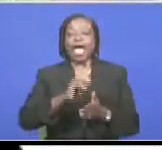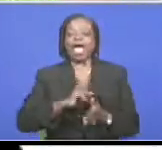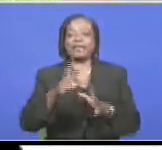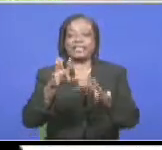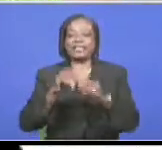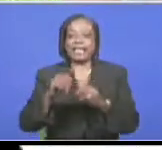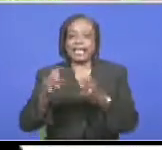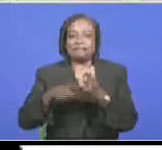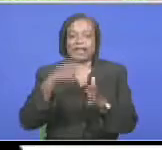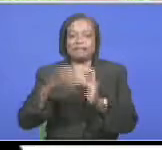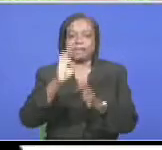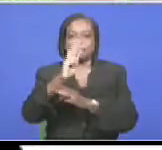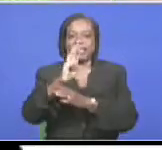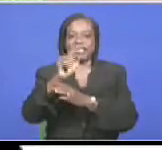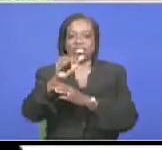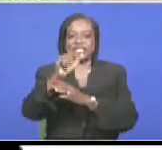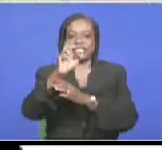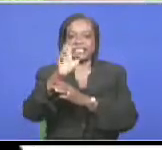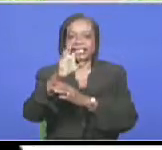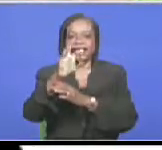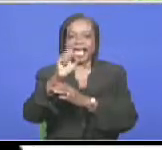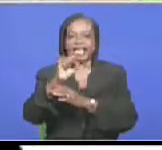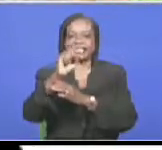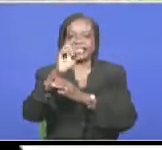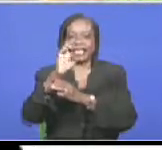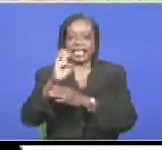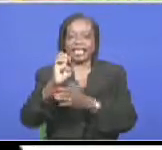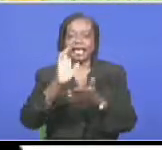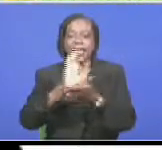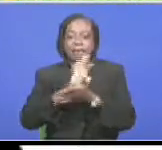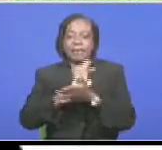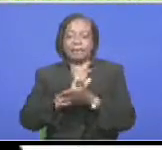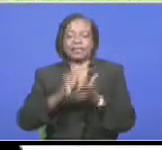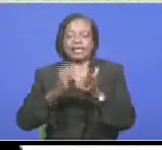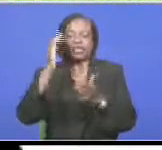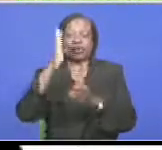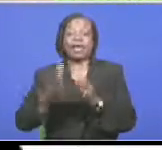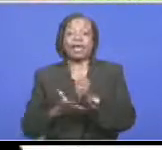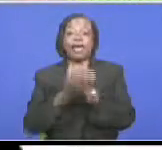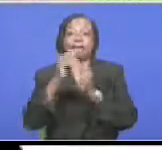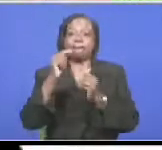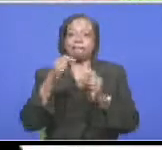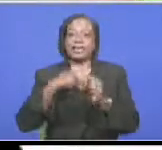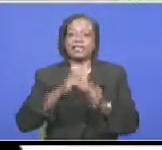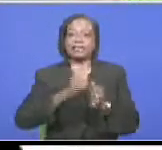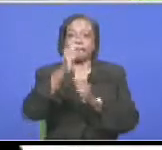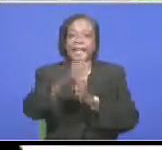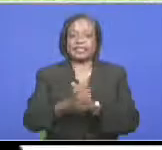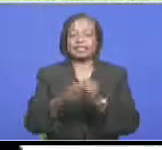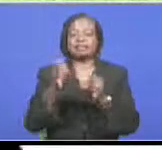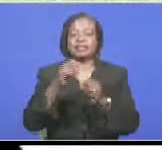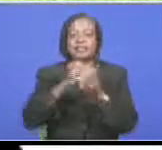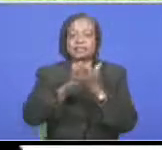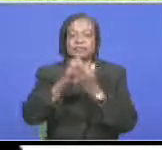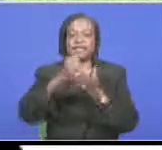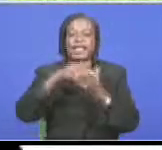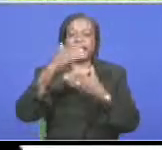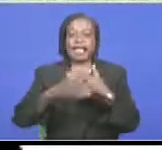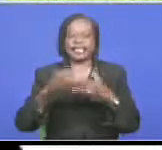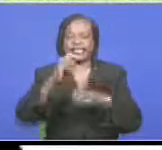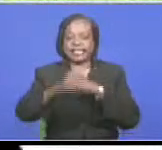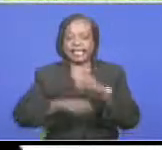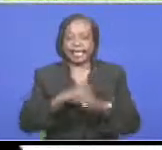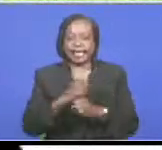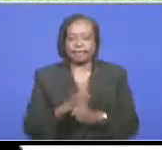advantage of the BGCSE papers because to me it would help me in passing my BGCSEs next year. I'm